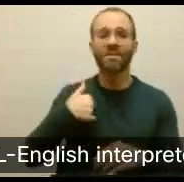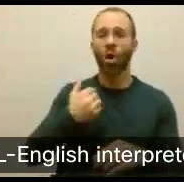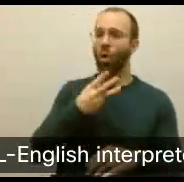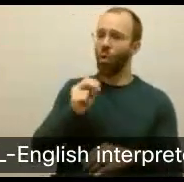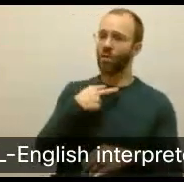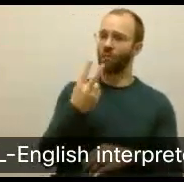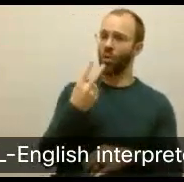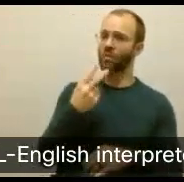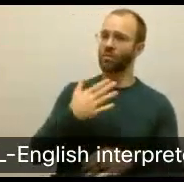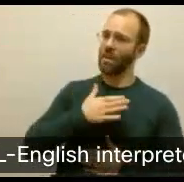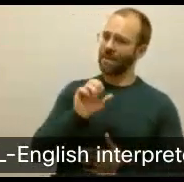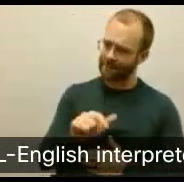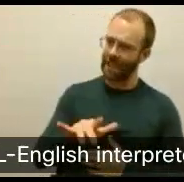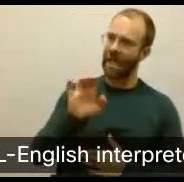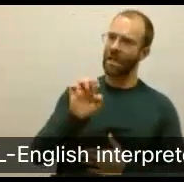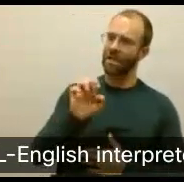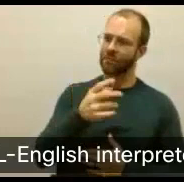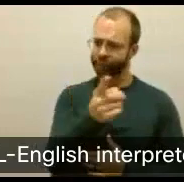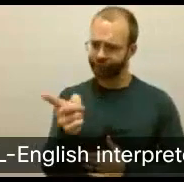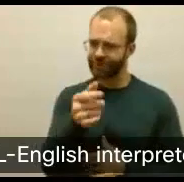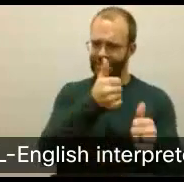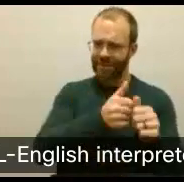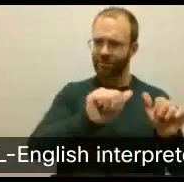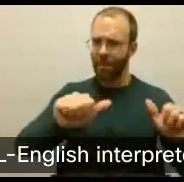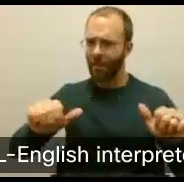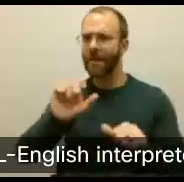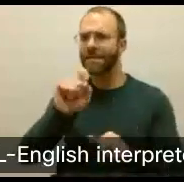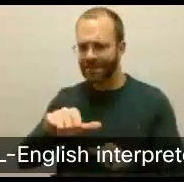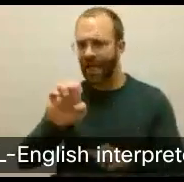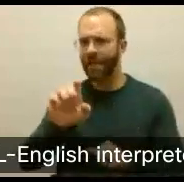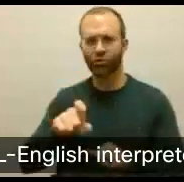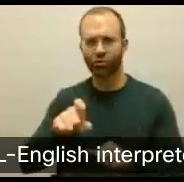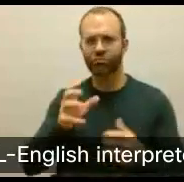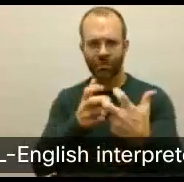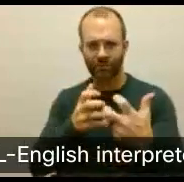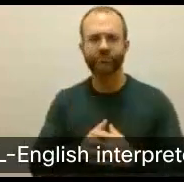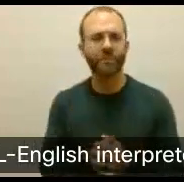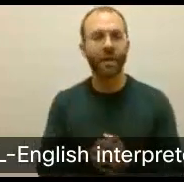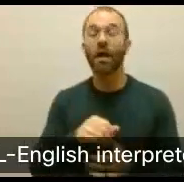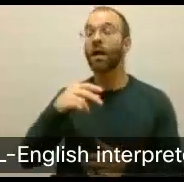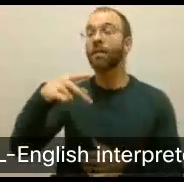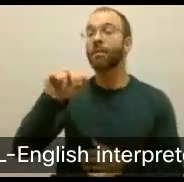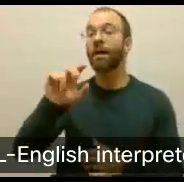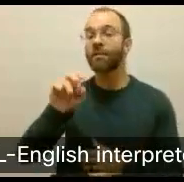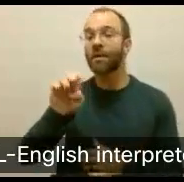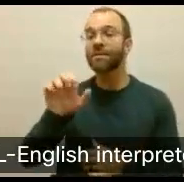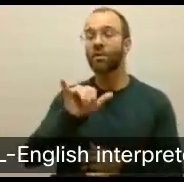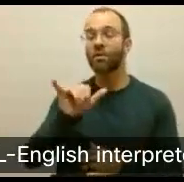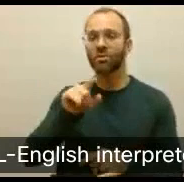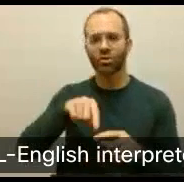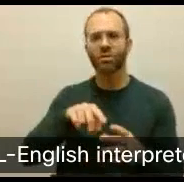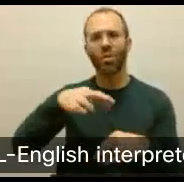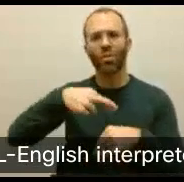own writing style. And a paraphrase should also include a reference to